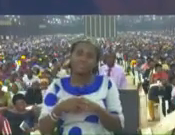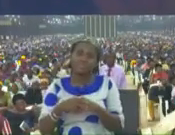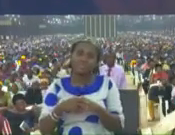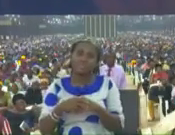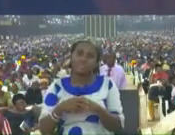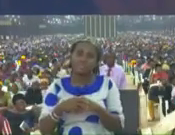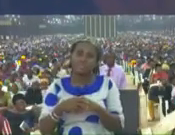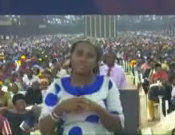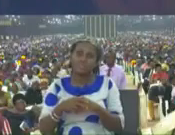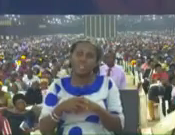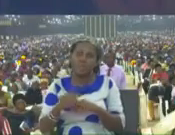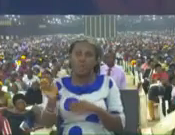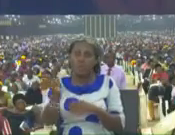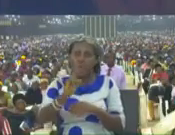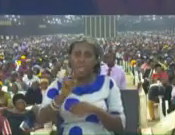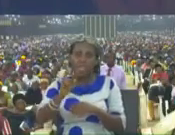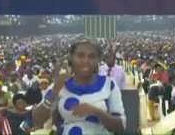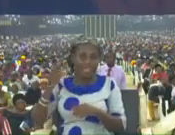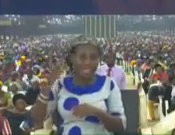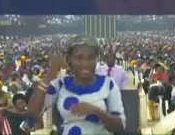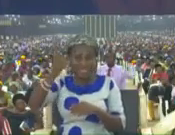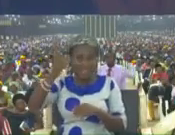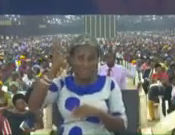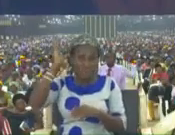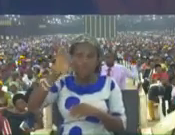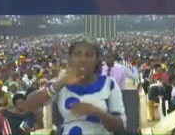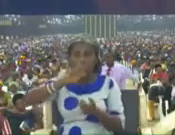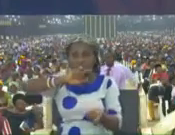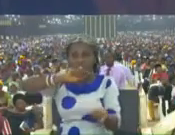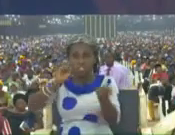when destinies are going to change,